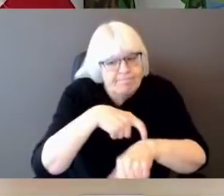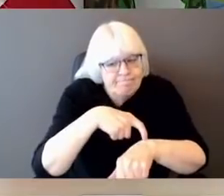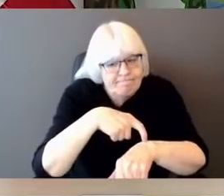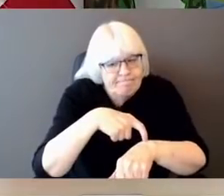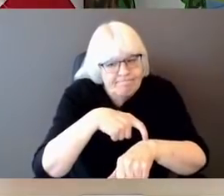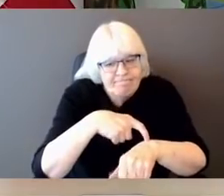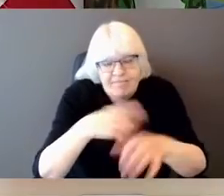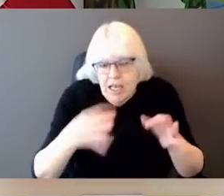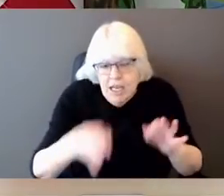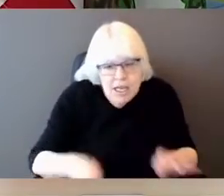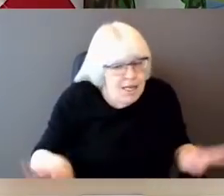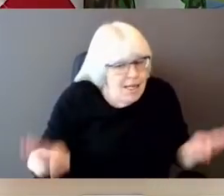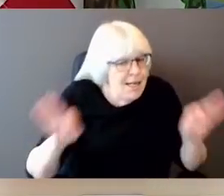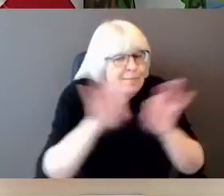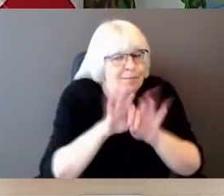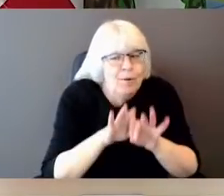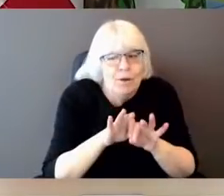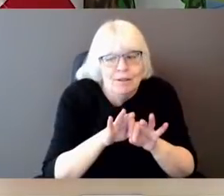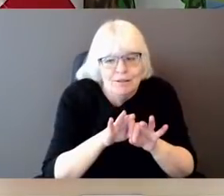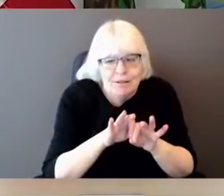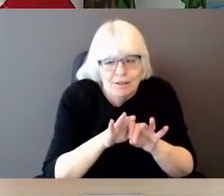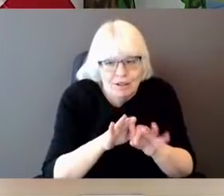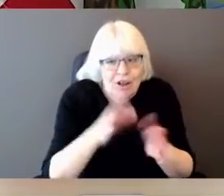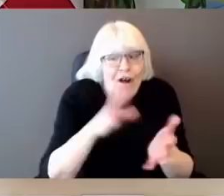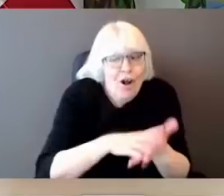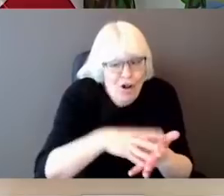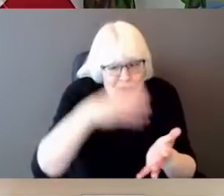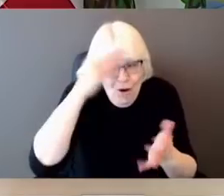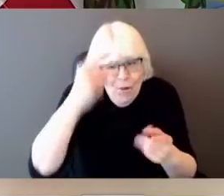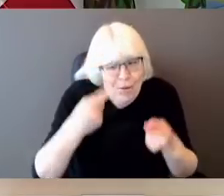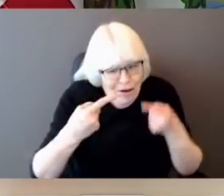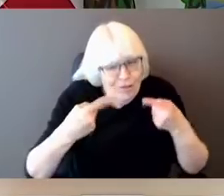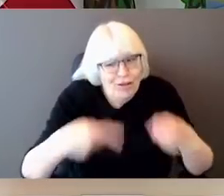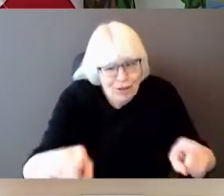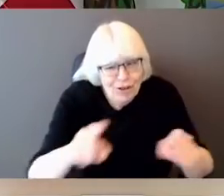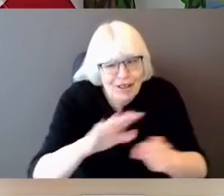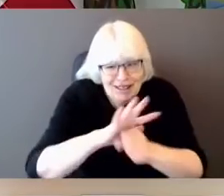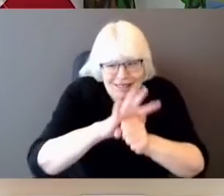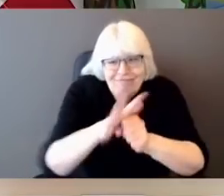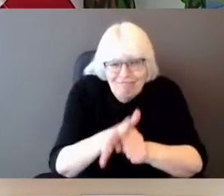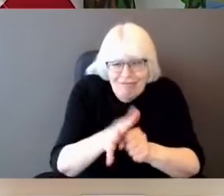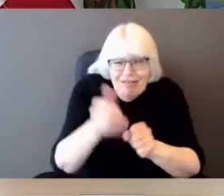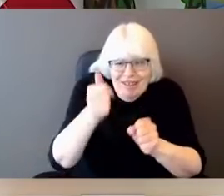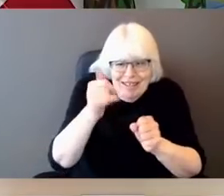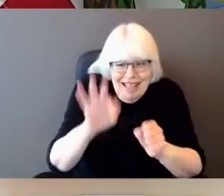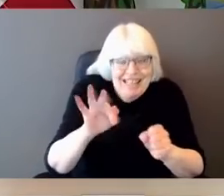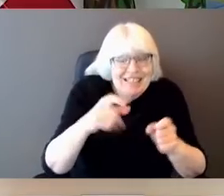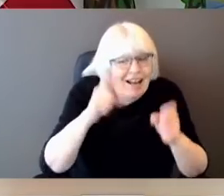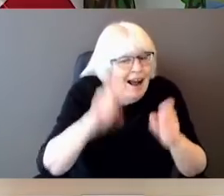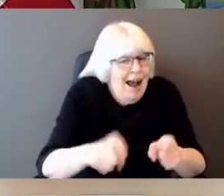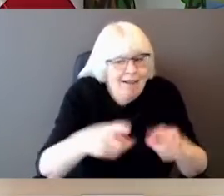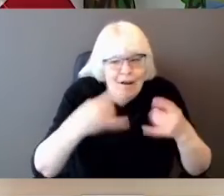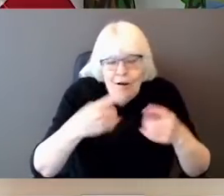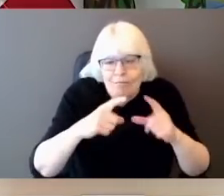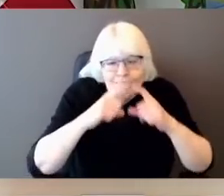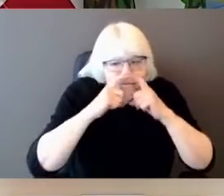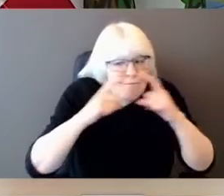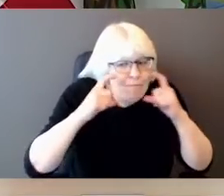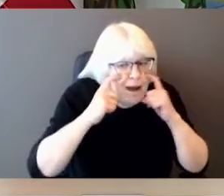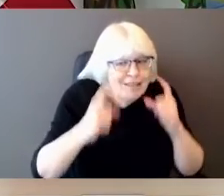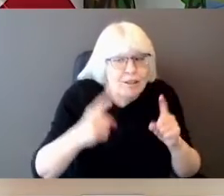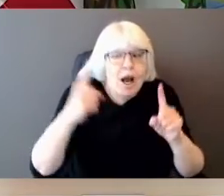learned through COVID-19. So, long answer to say yes, I do expect some cases to go up, and that's what